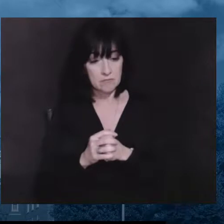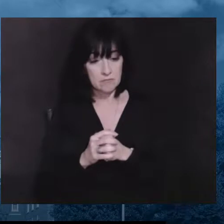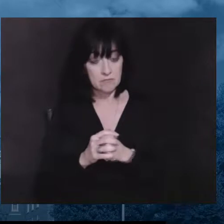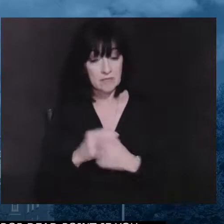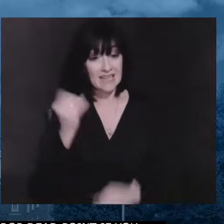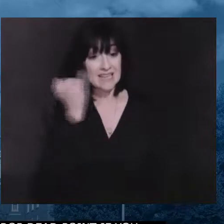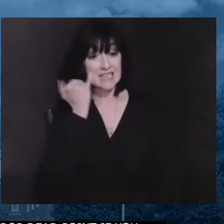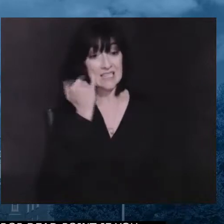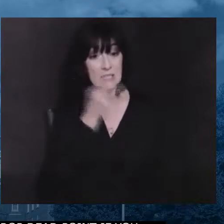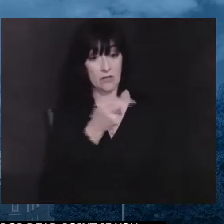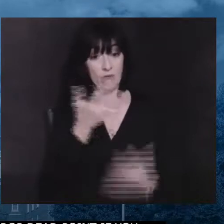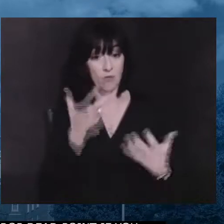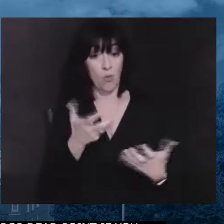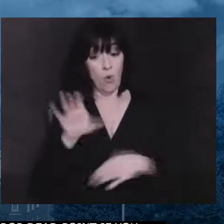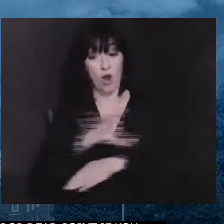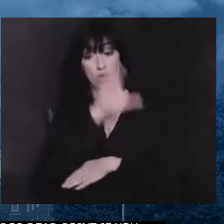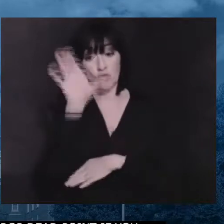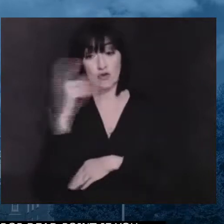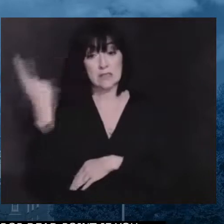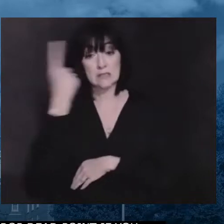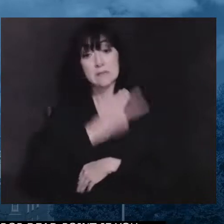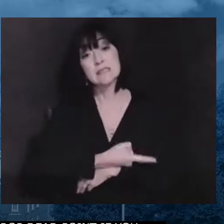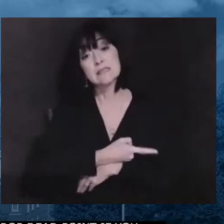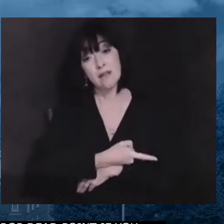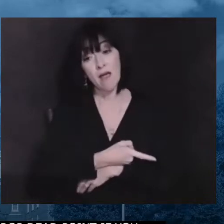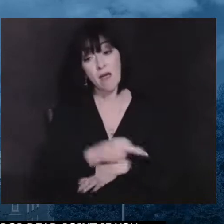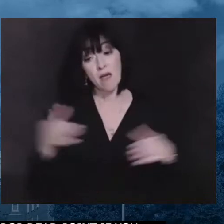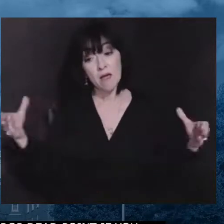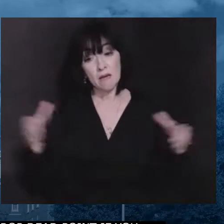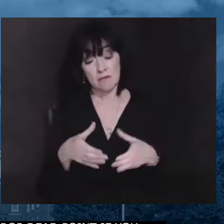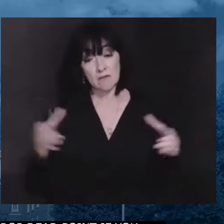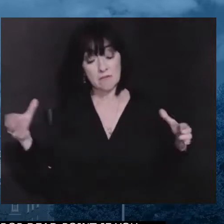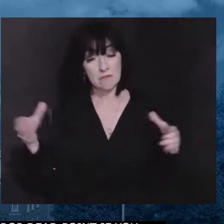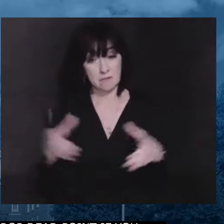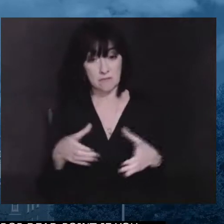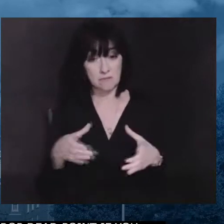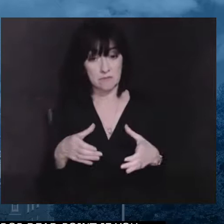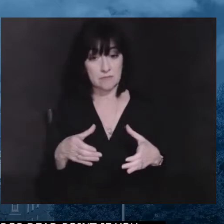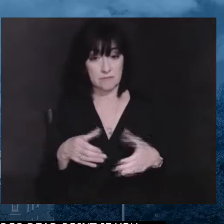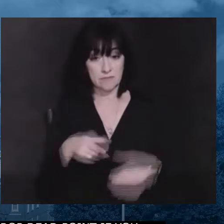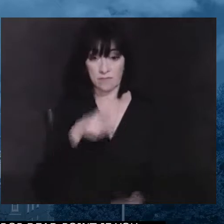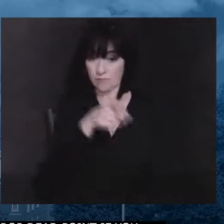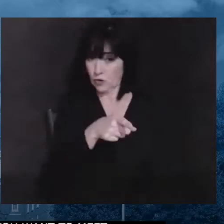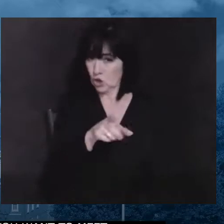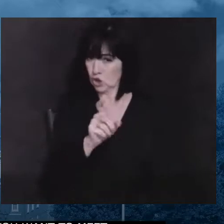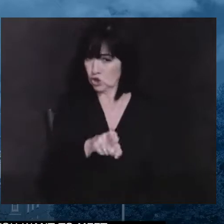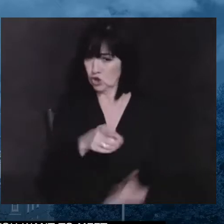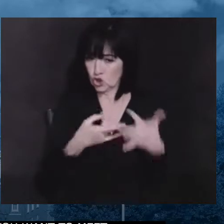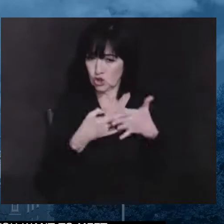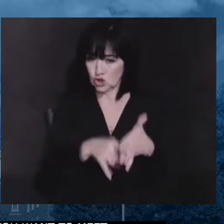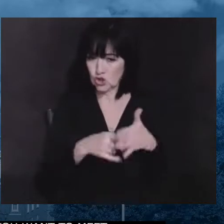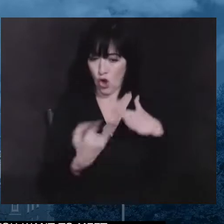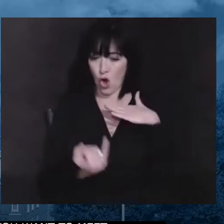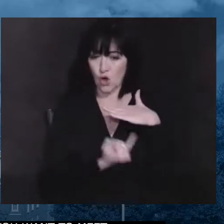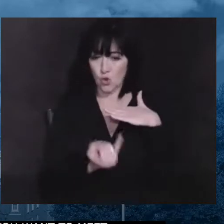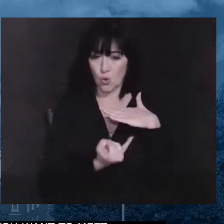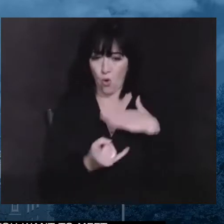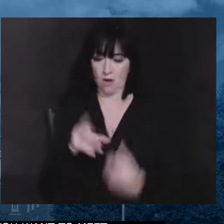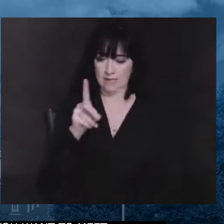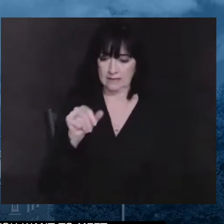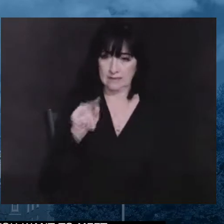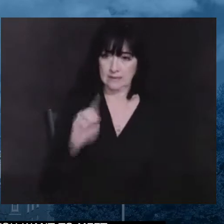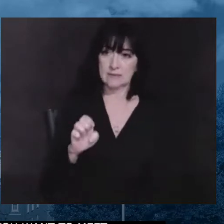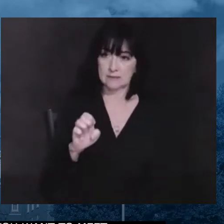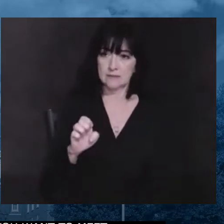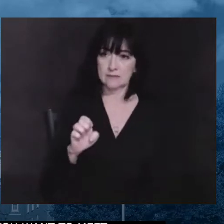with someone on Christmas Day, is there a certain kind of drop dead date that you would need to start a quarantine by for that